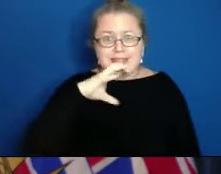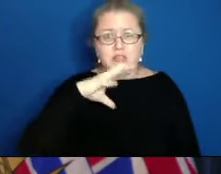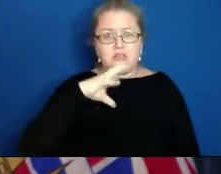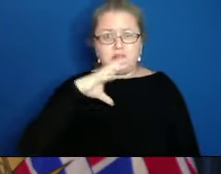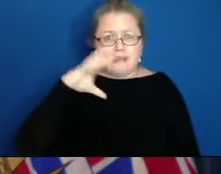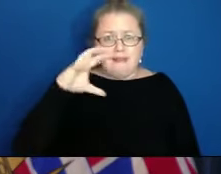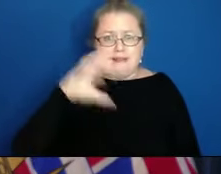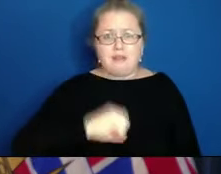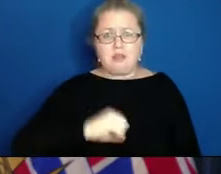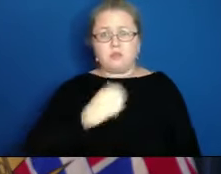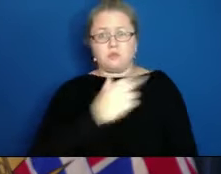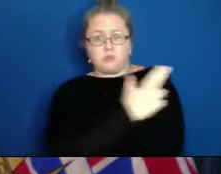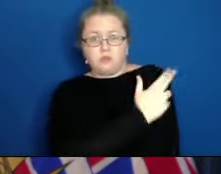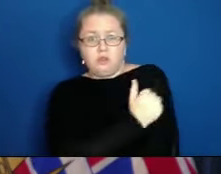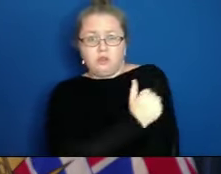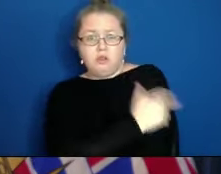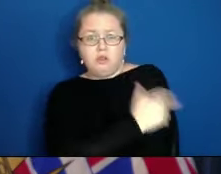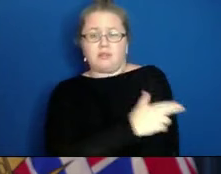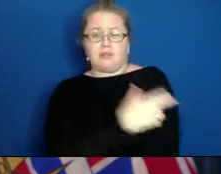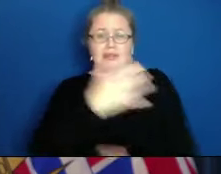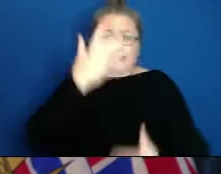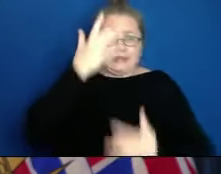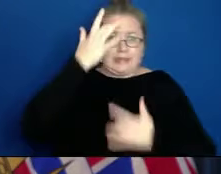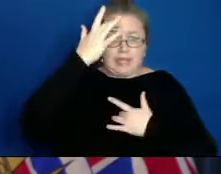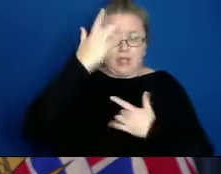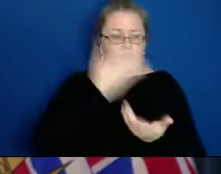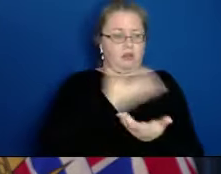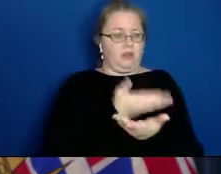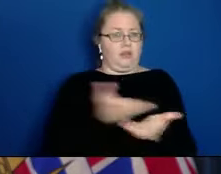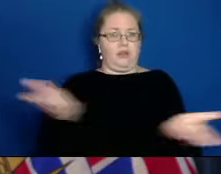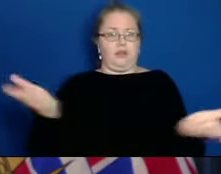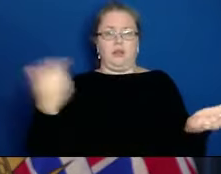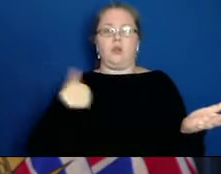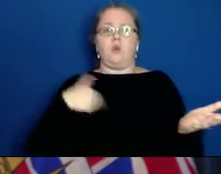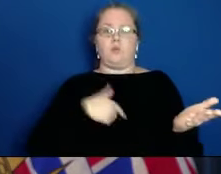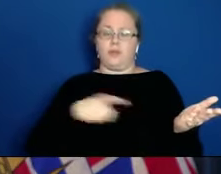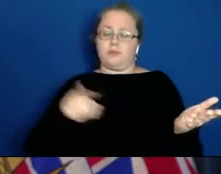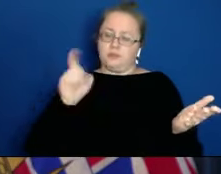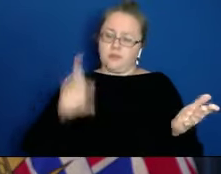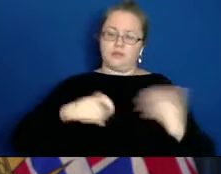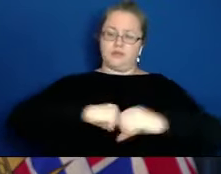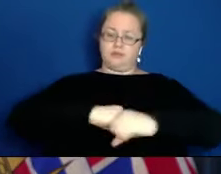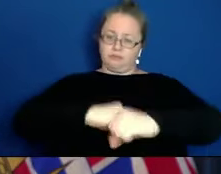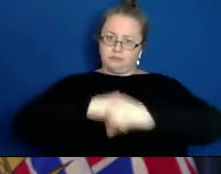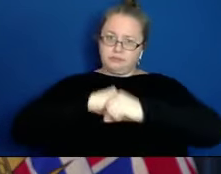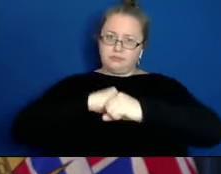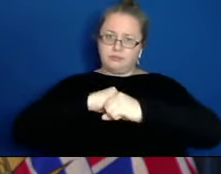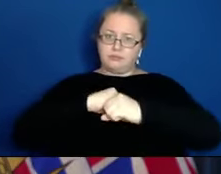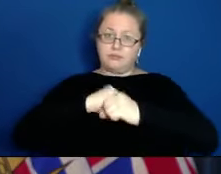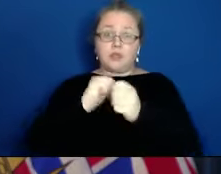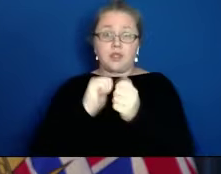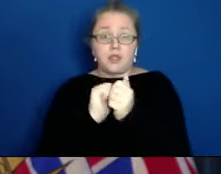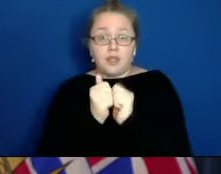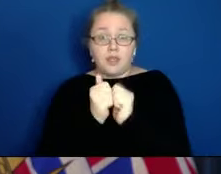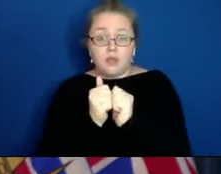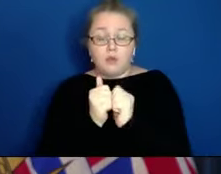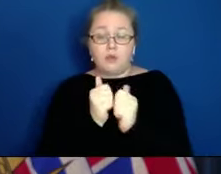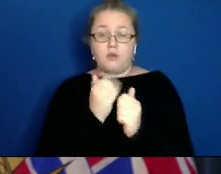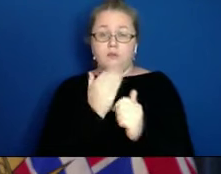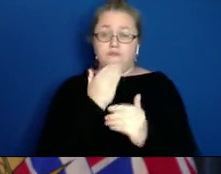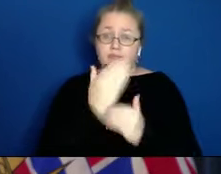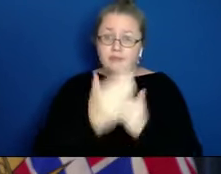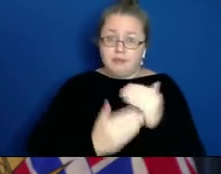communities. And we will get through this, and we will do it as we have been doing it, by being kind to each